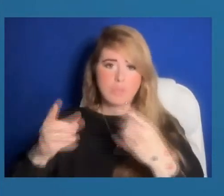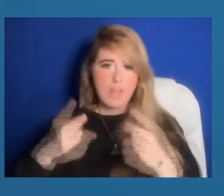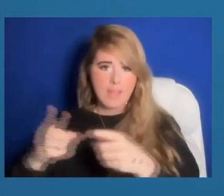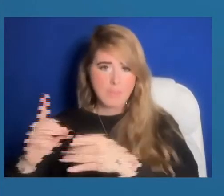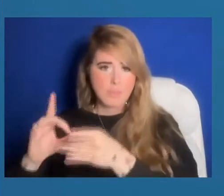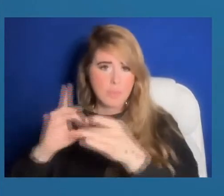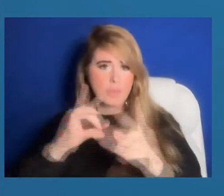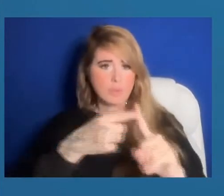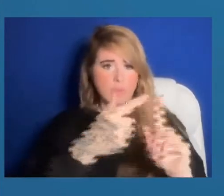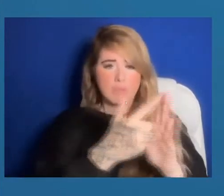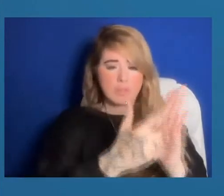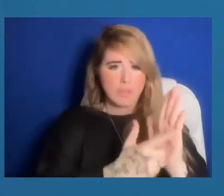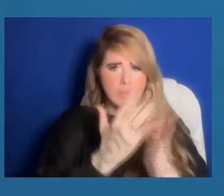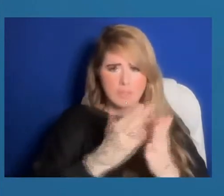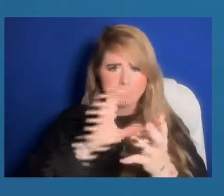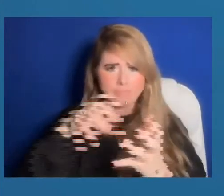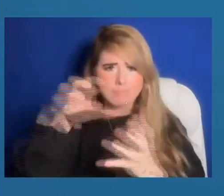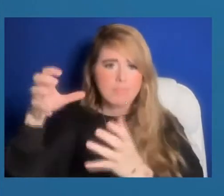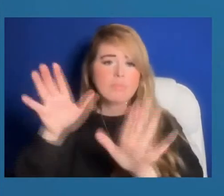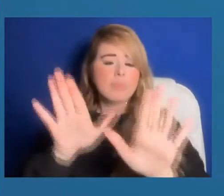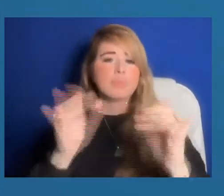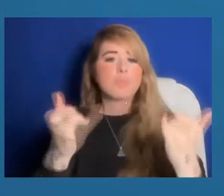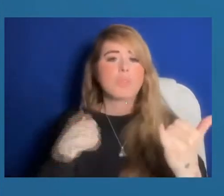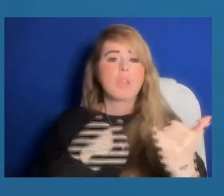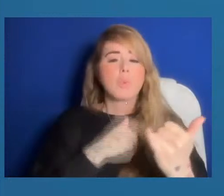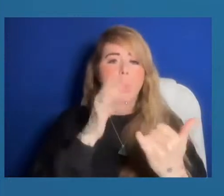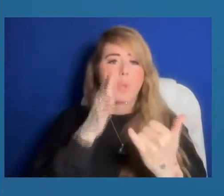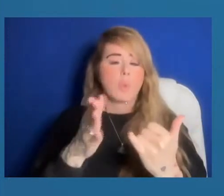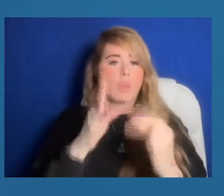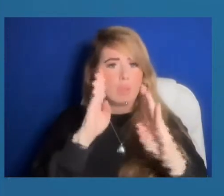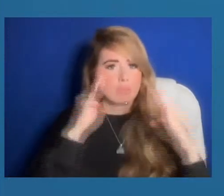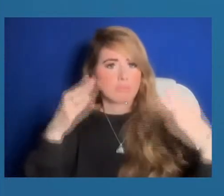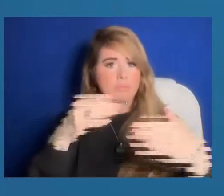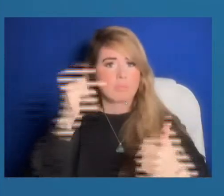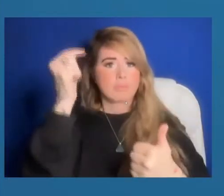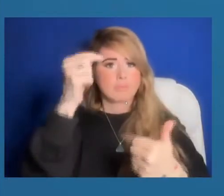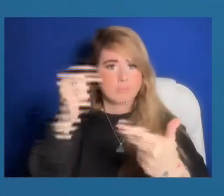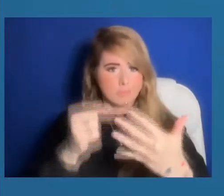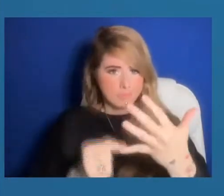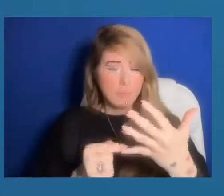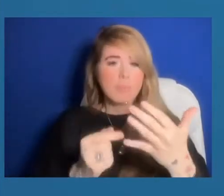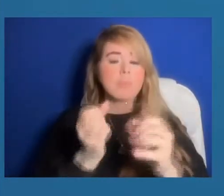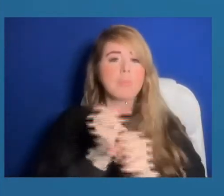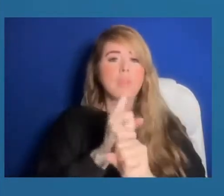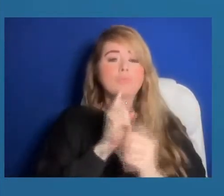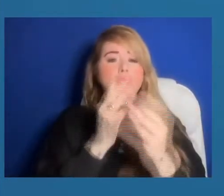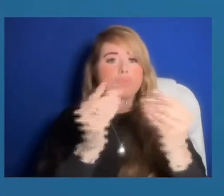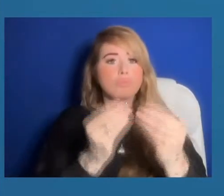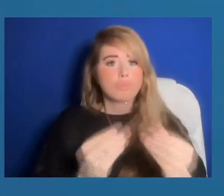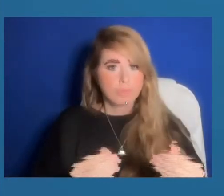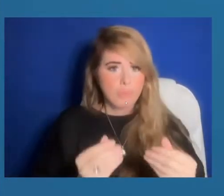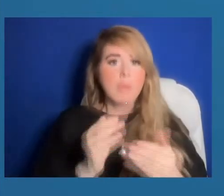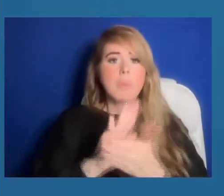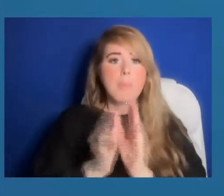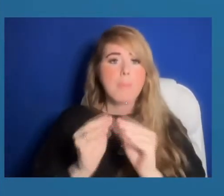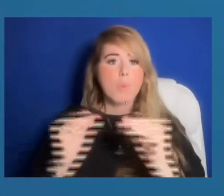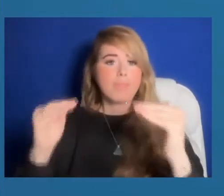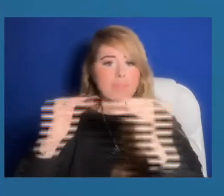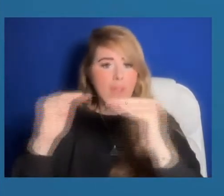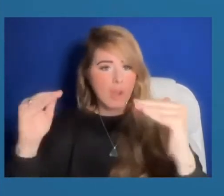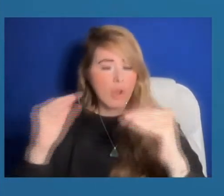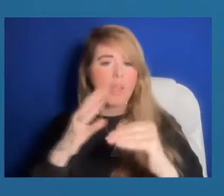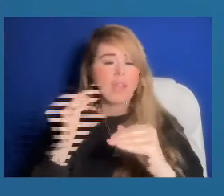today to adjust that law to make it more fair, make it more practicable, and also to continue to